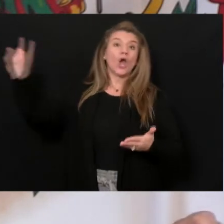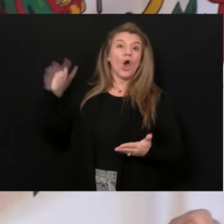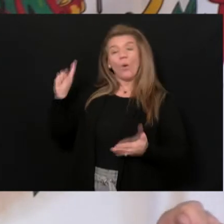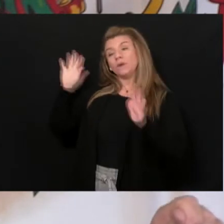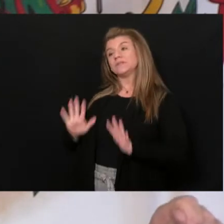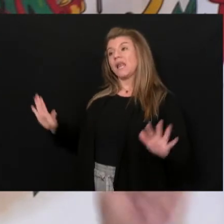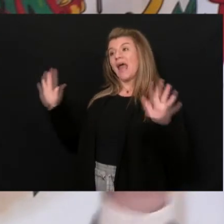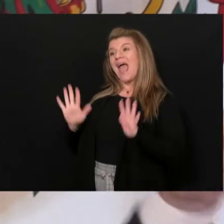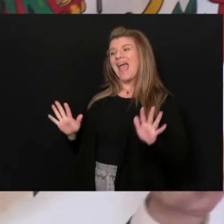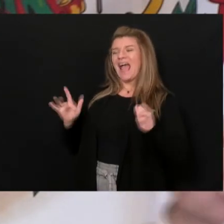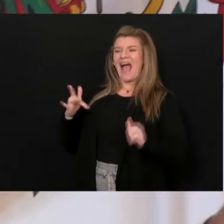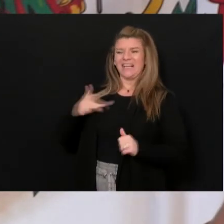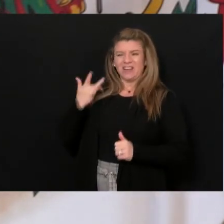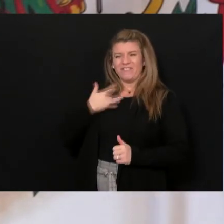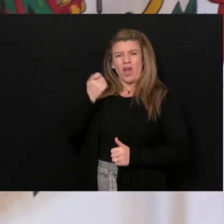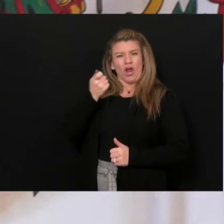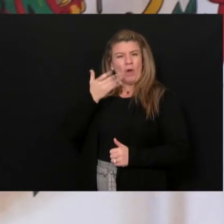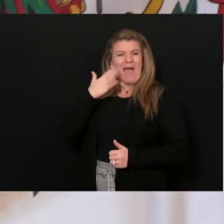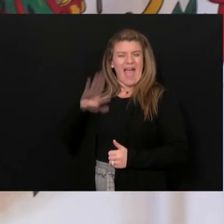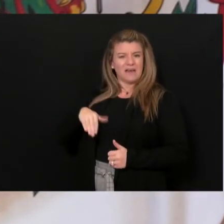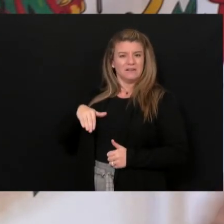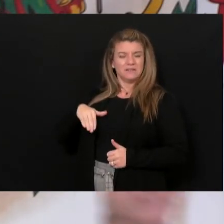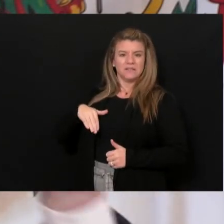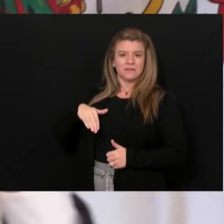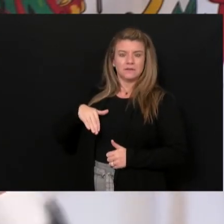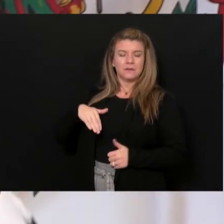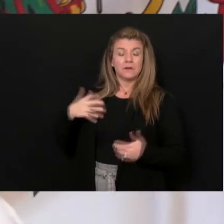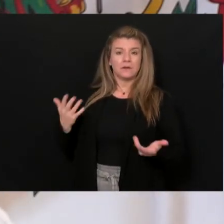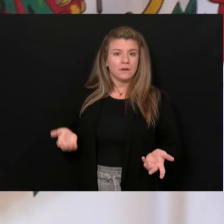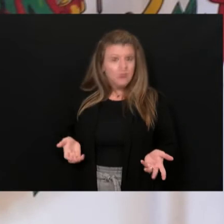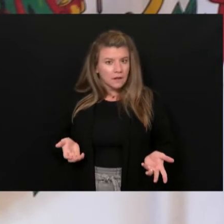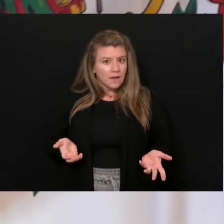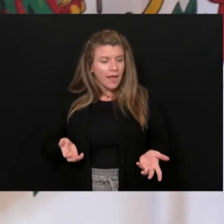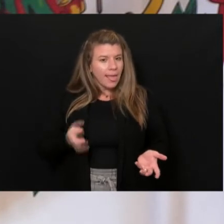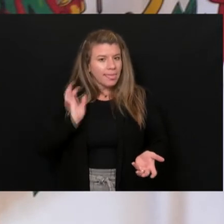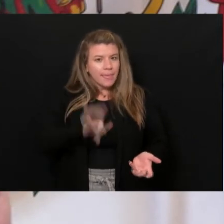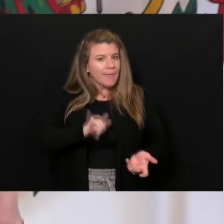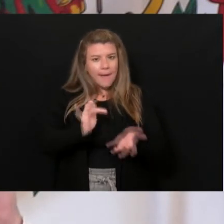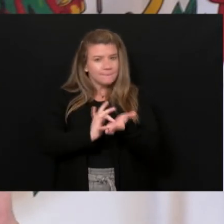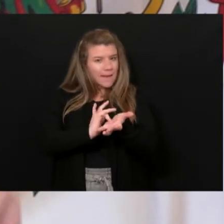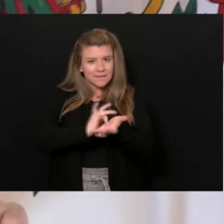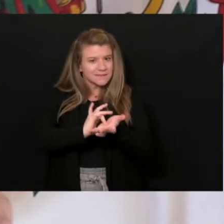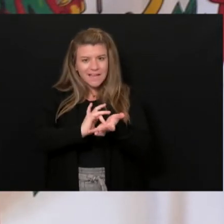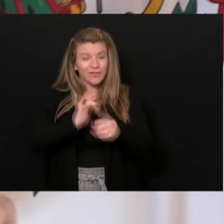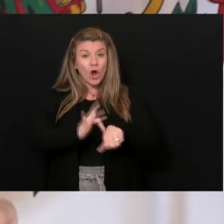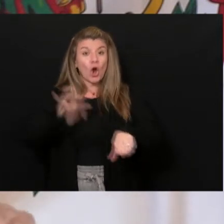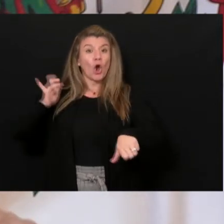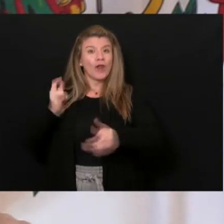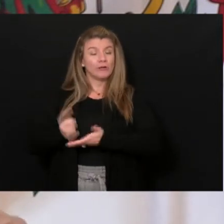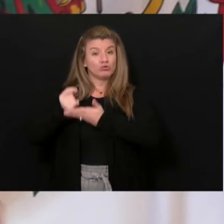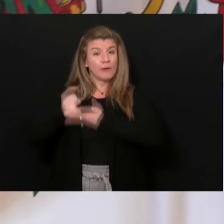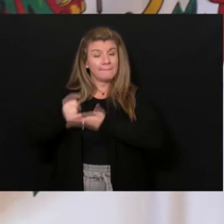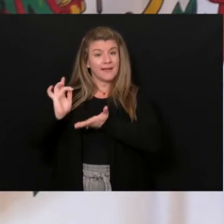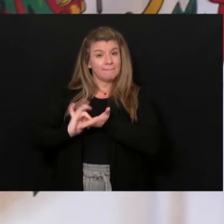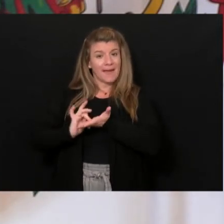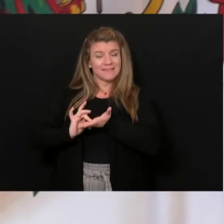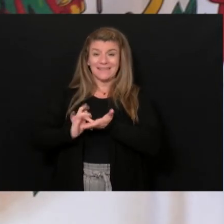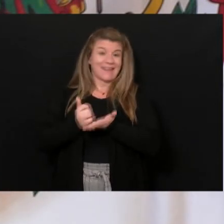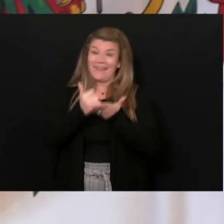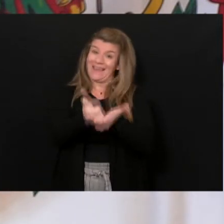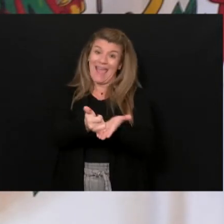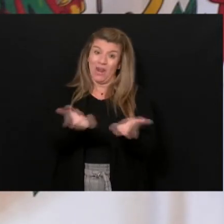Sunday, I started feeling bad, then the antibodies and the early treatment drugs won't